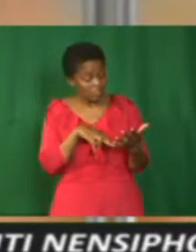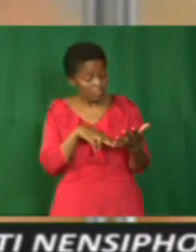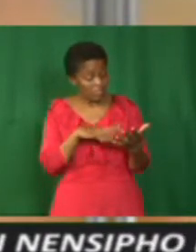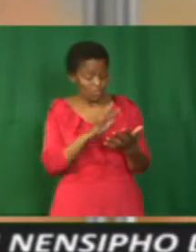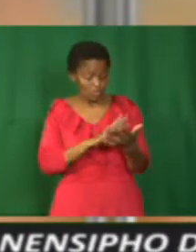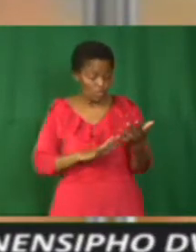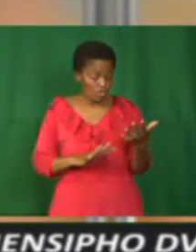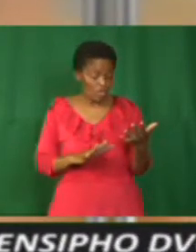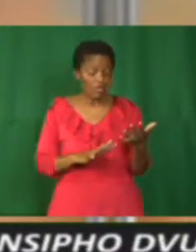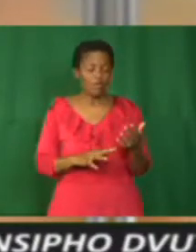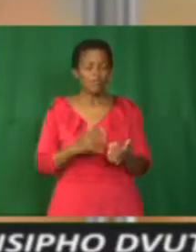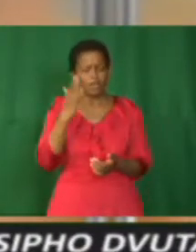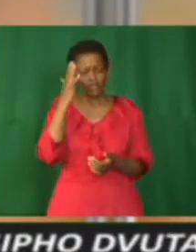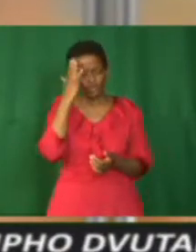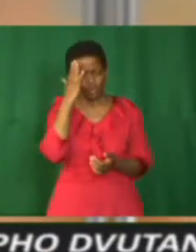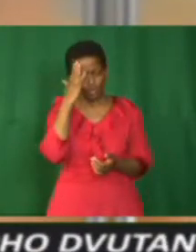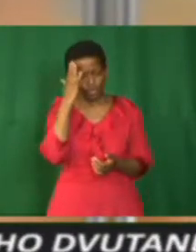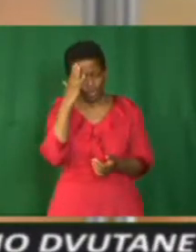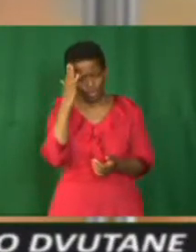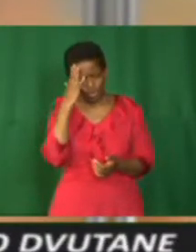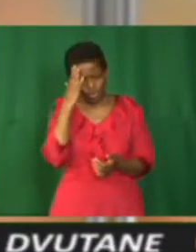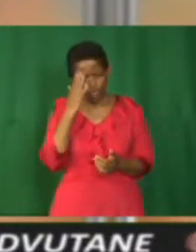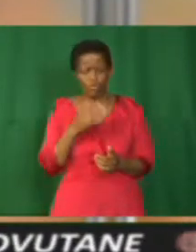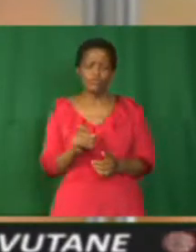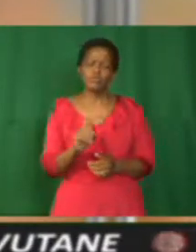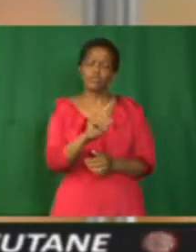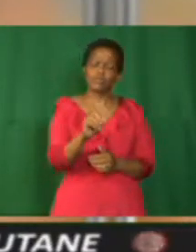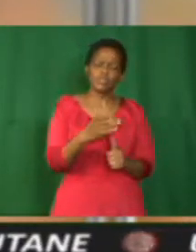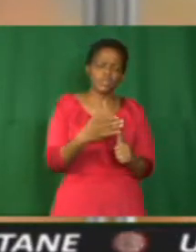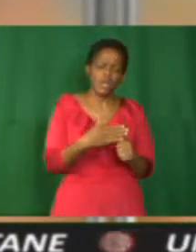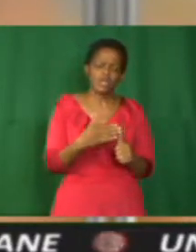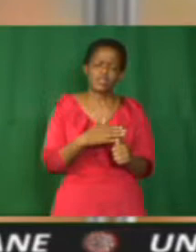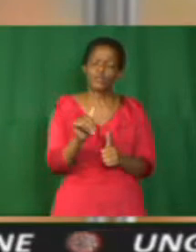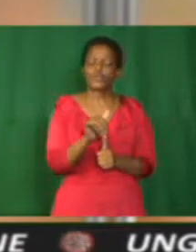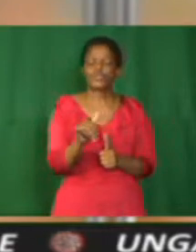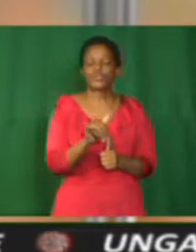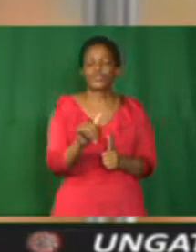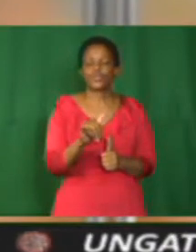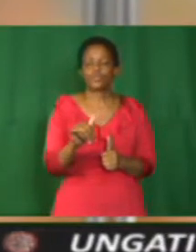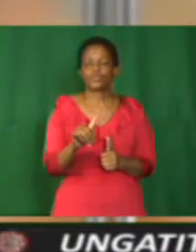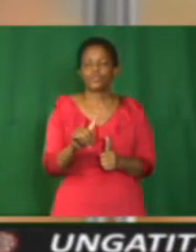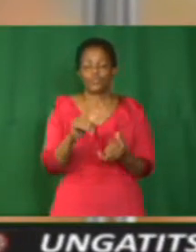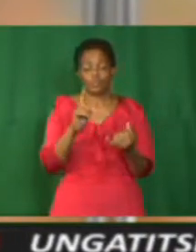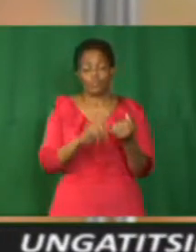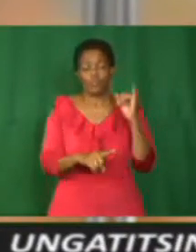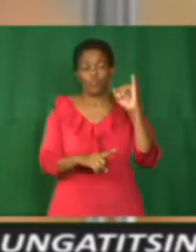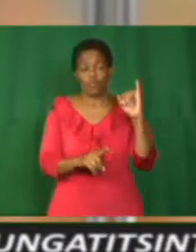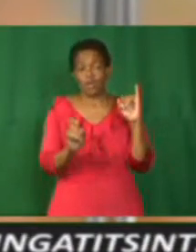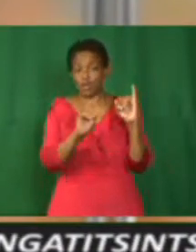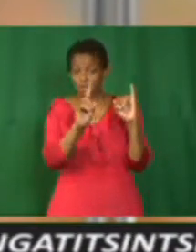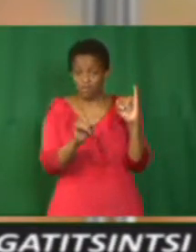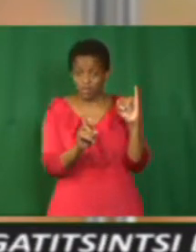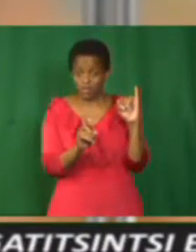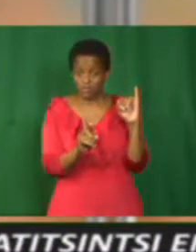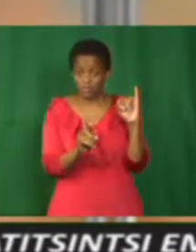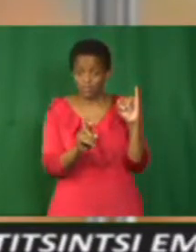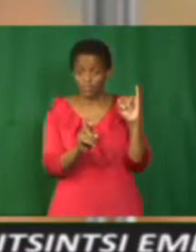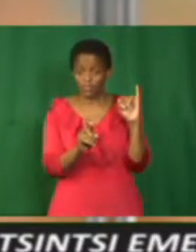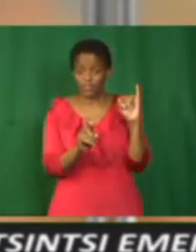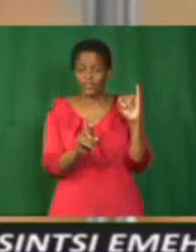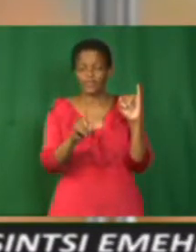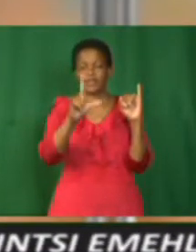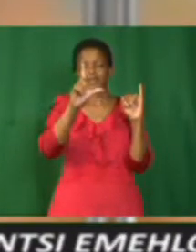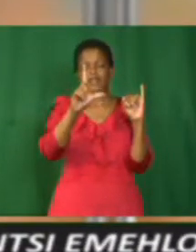questions are the ones you are answering. So we are going to start with the first one. The first one is known as